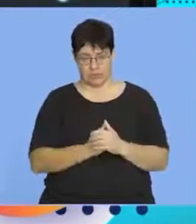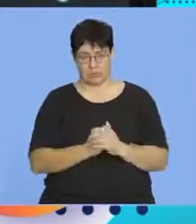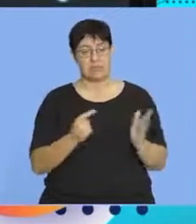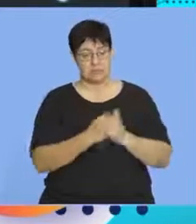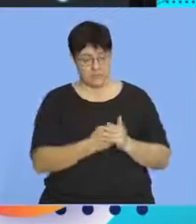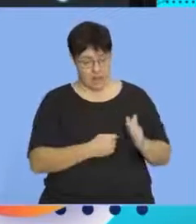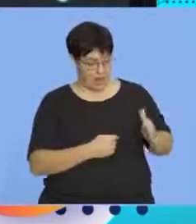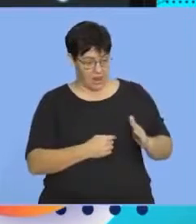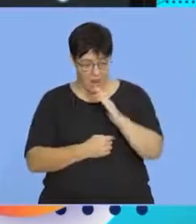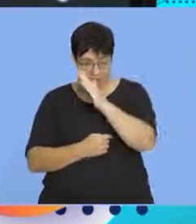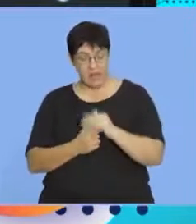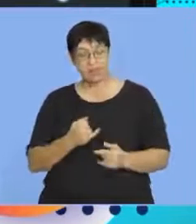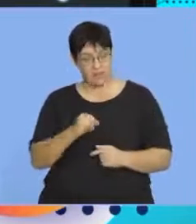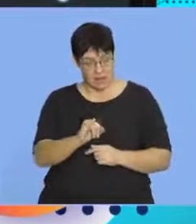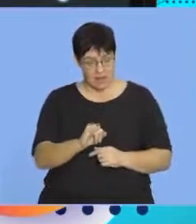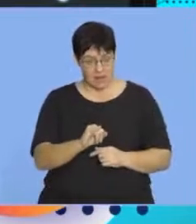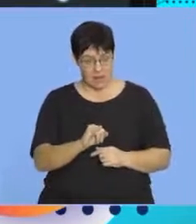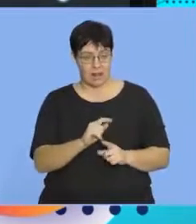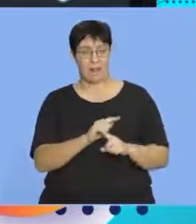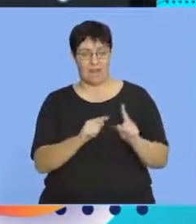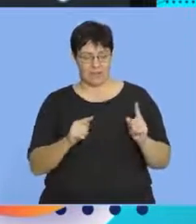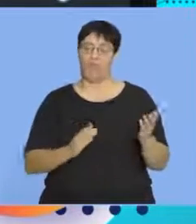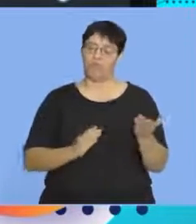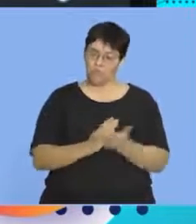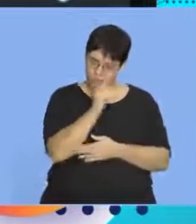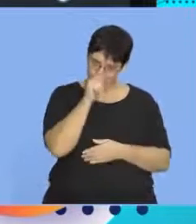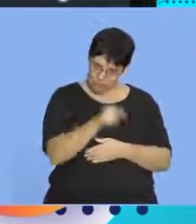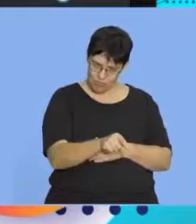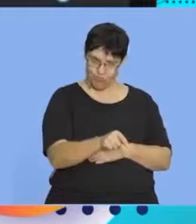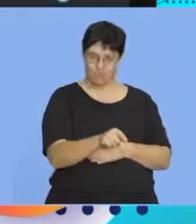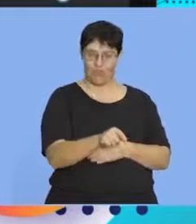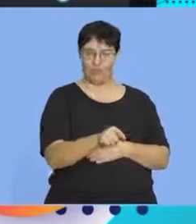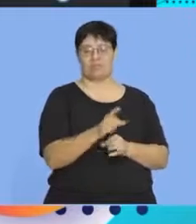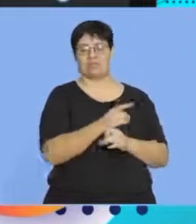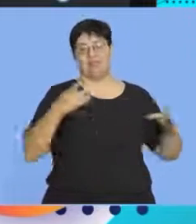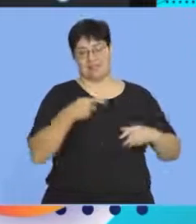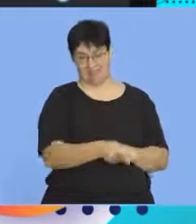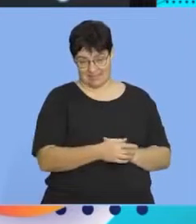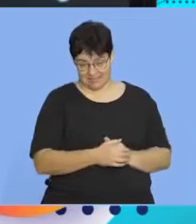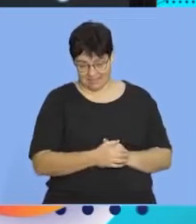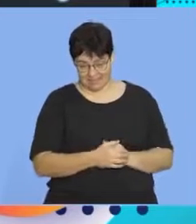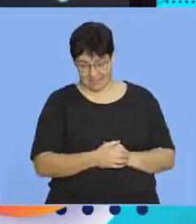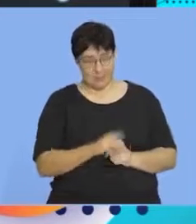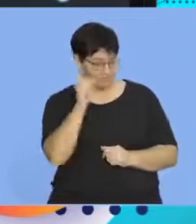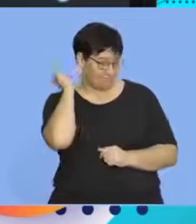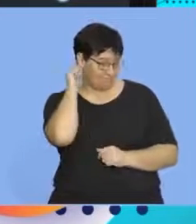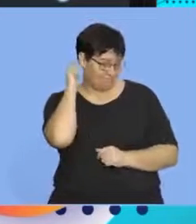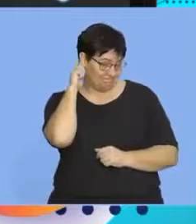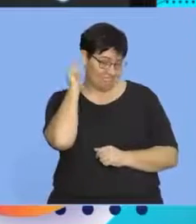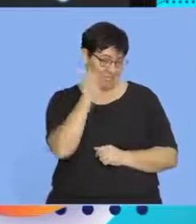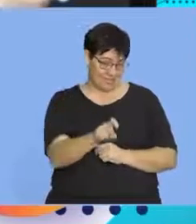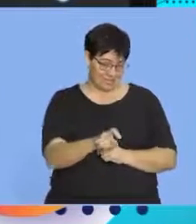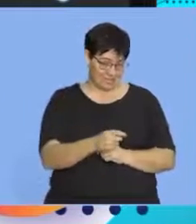still be a straight line, but it must go through the origin. You have to keep that in the back of your mind